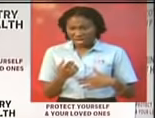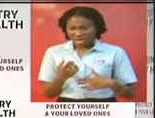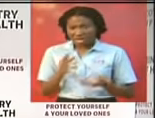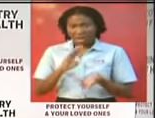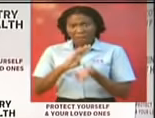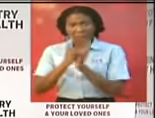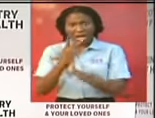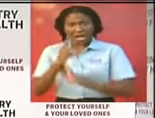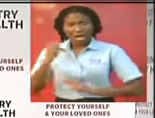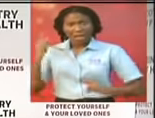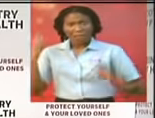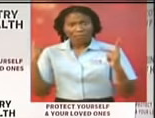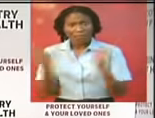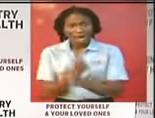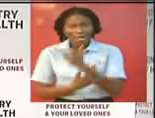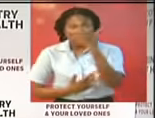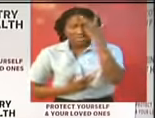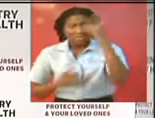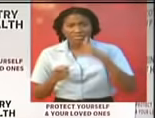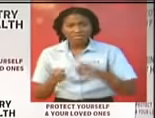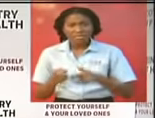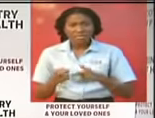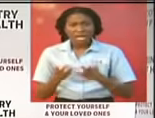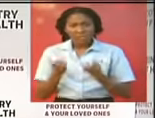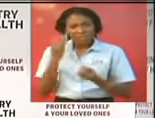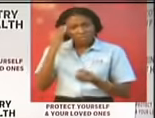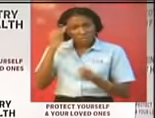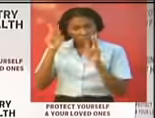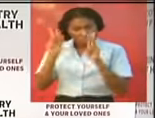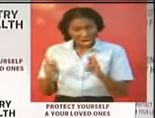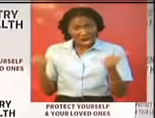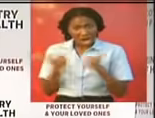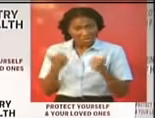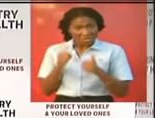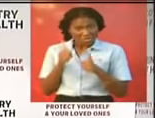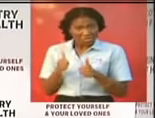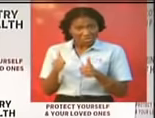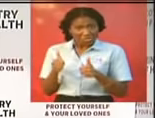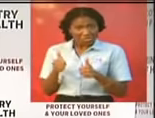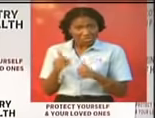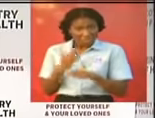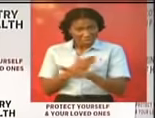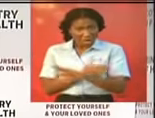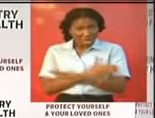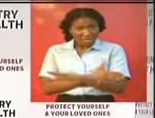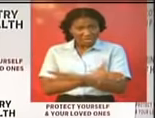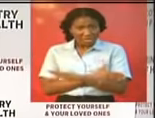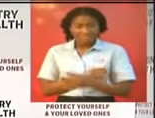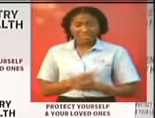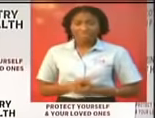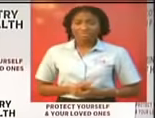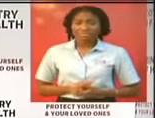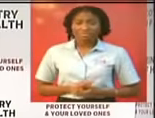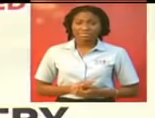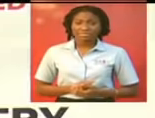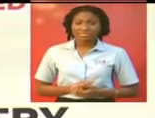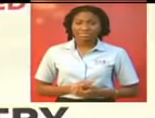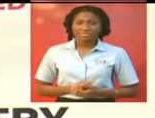wanted an update on how they're doing. Thanks. Okay, so yeah, as far as I'm aware, I